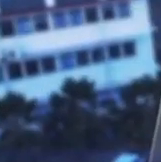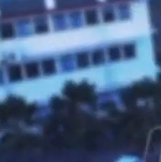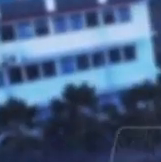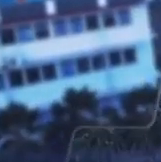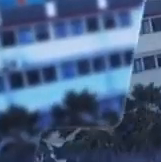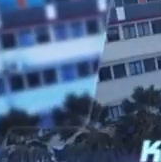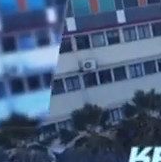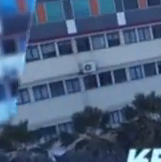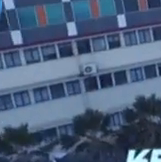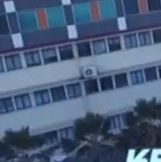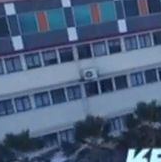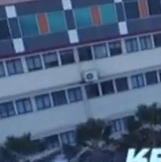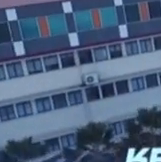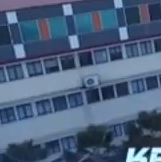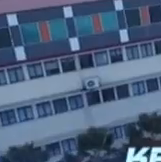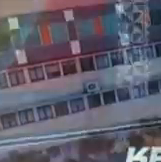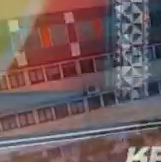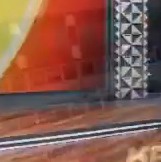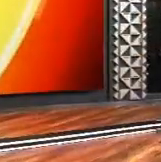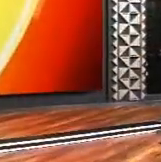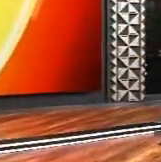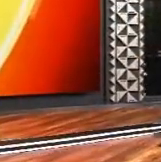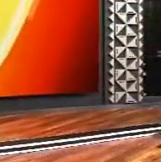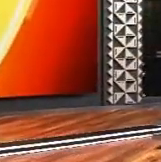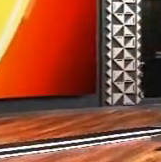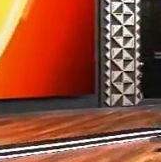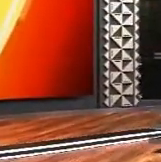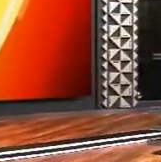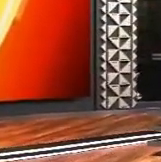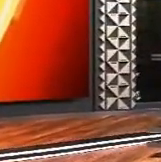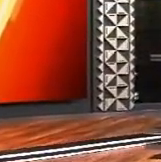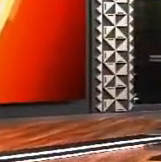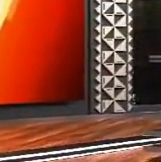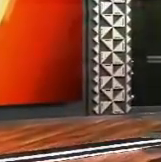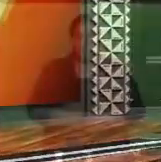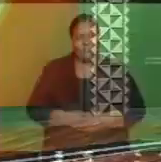From the studios of FBC Suva, Jackie Spate.